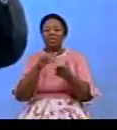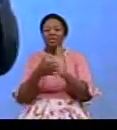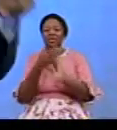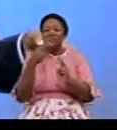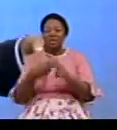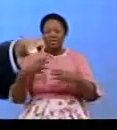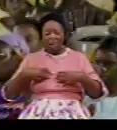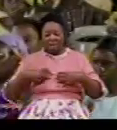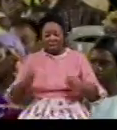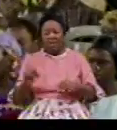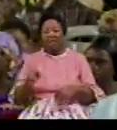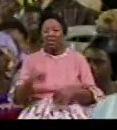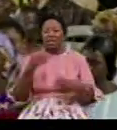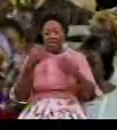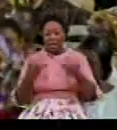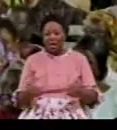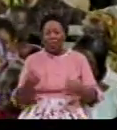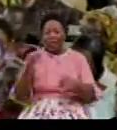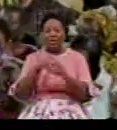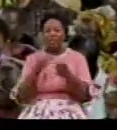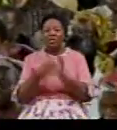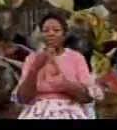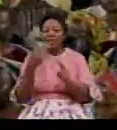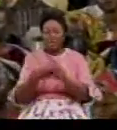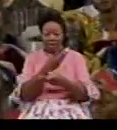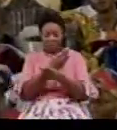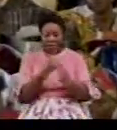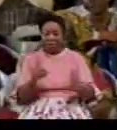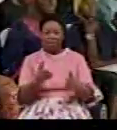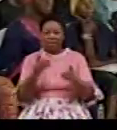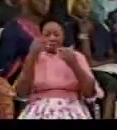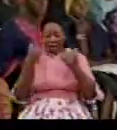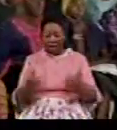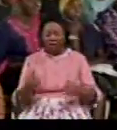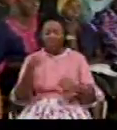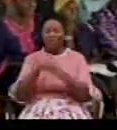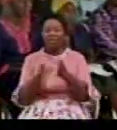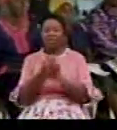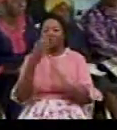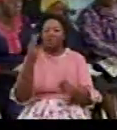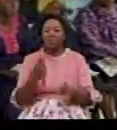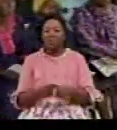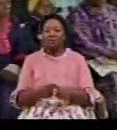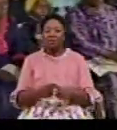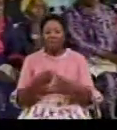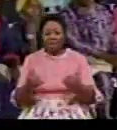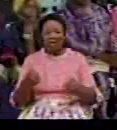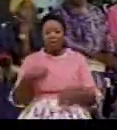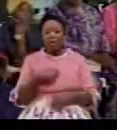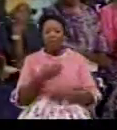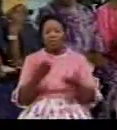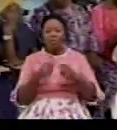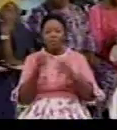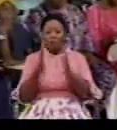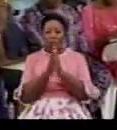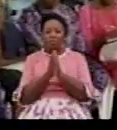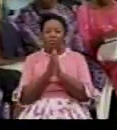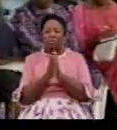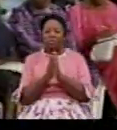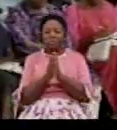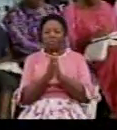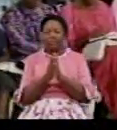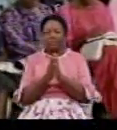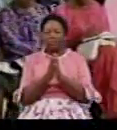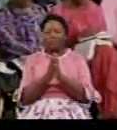will come in the millennial reign and the reign with Christ the Redeemer. Keep the